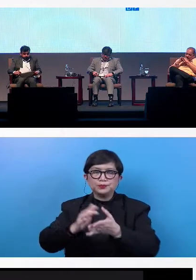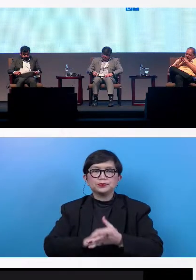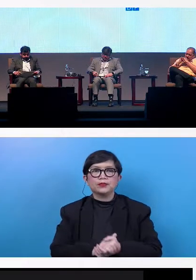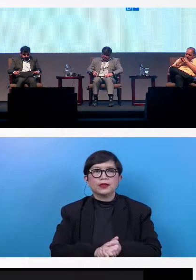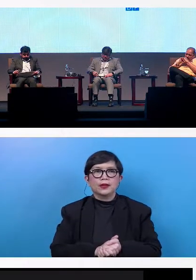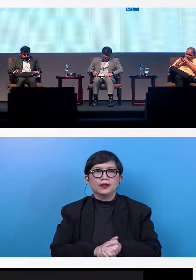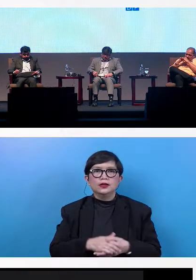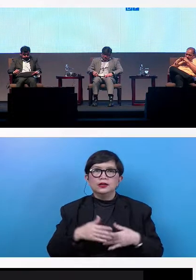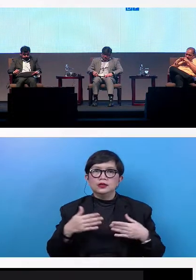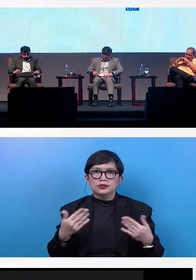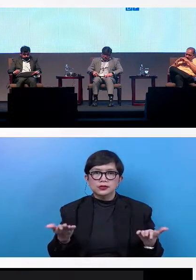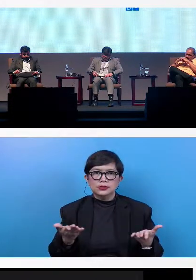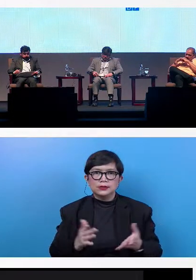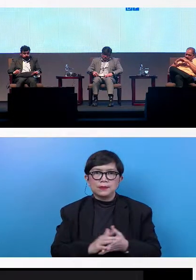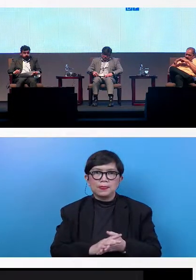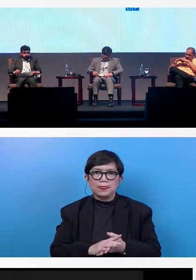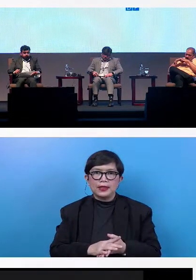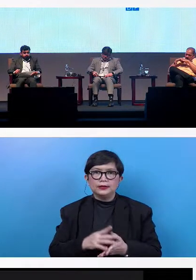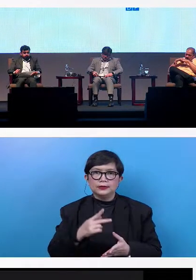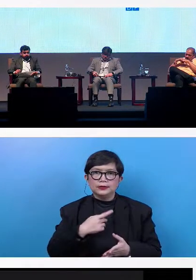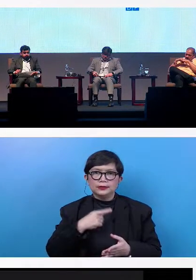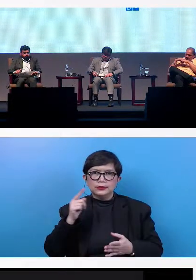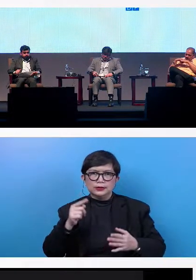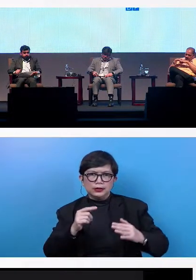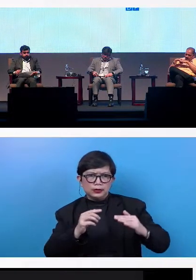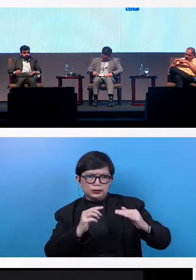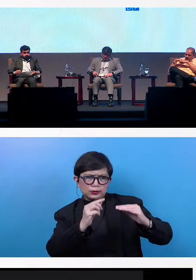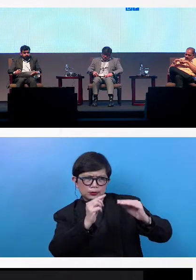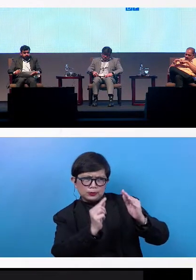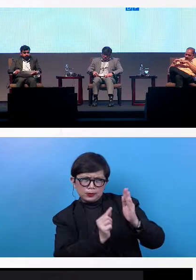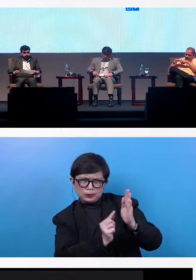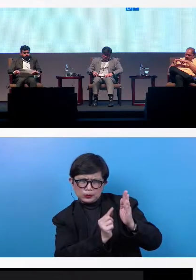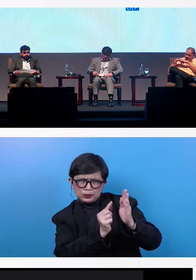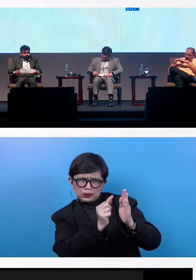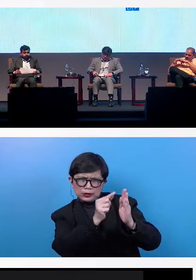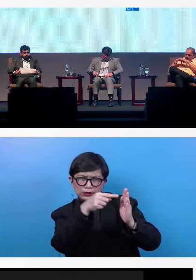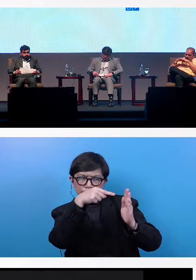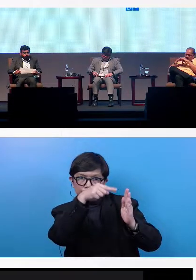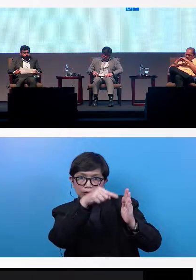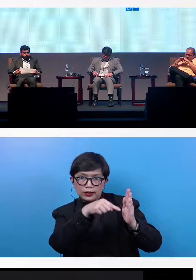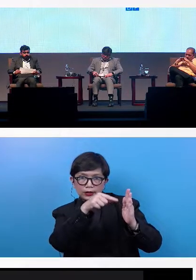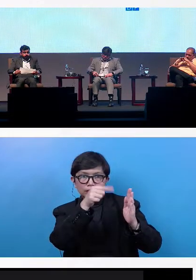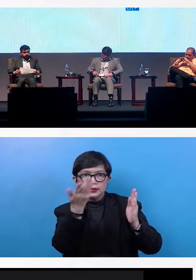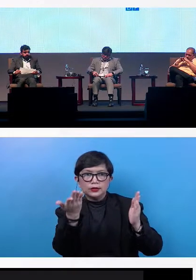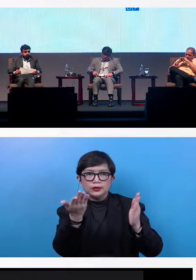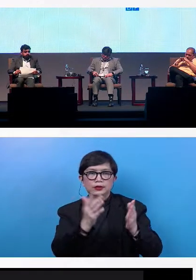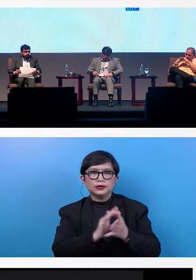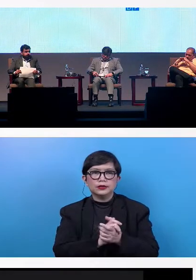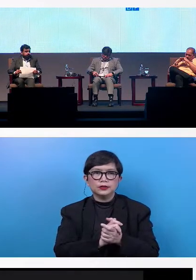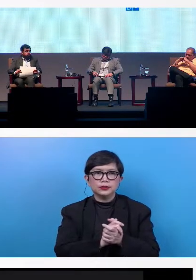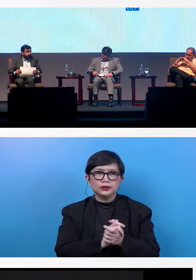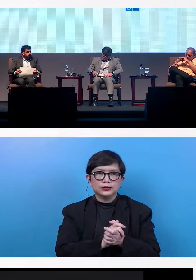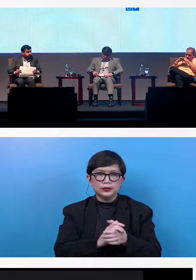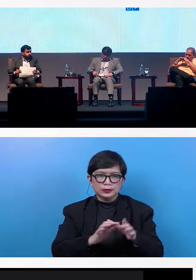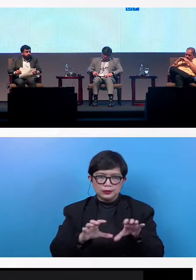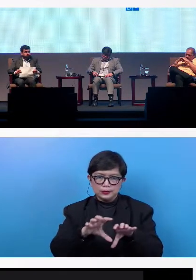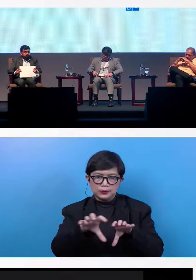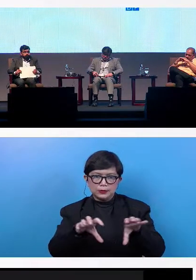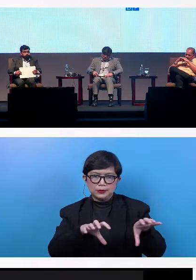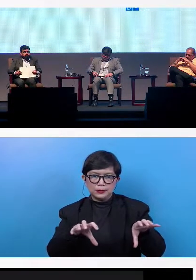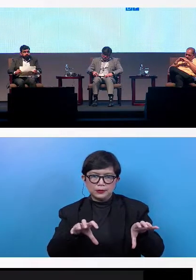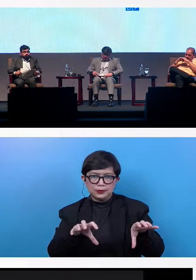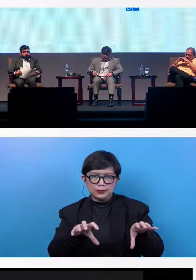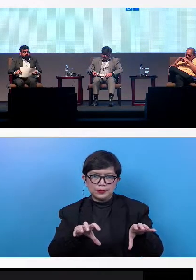tools, but also soft systems tools where we can analyze a